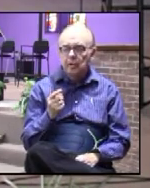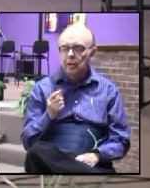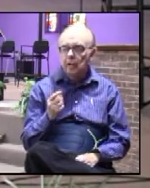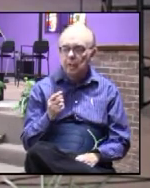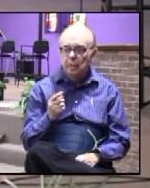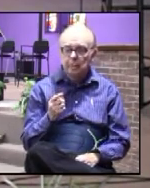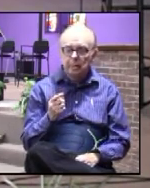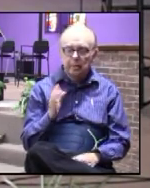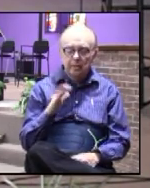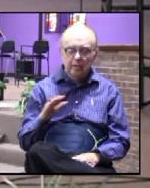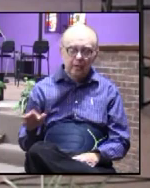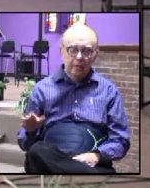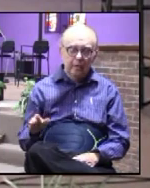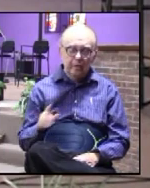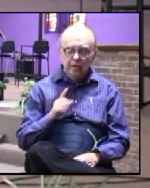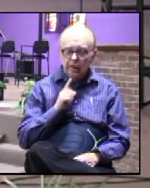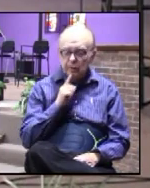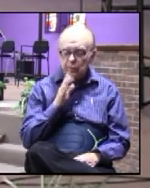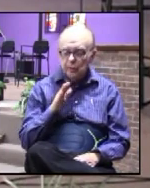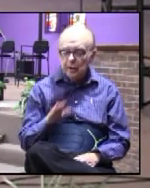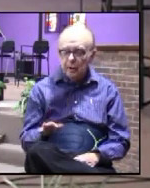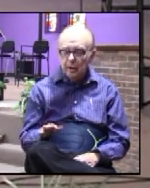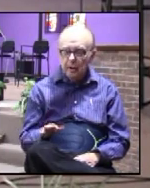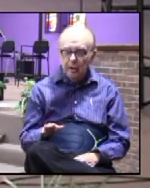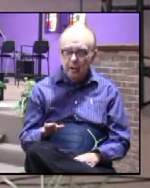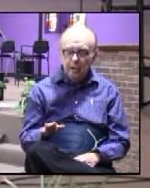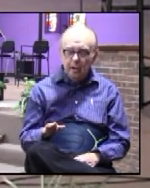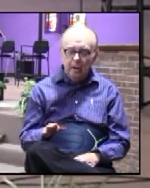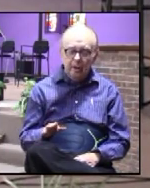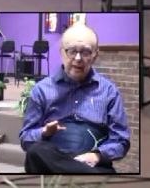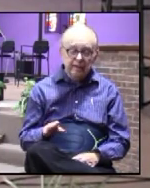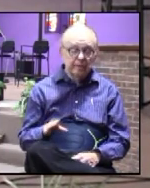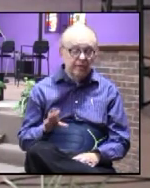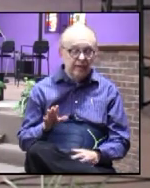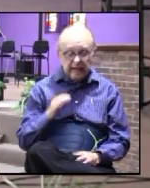that little child that was so bad just gave their heart to the Lord.